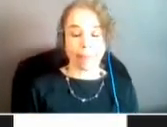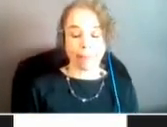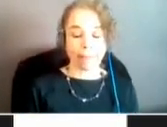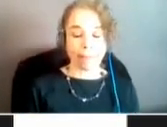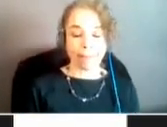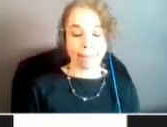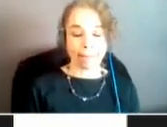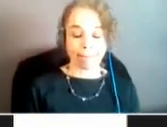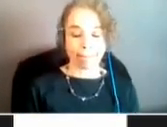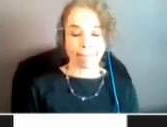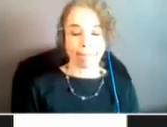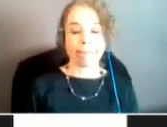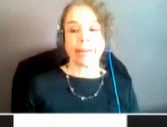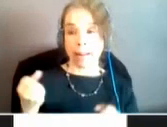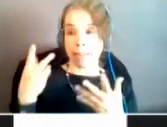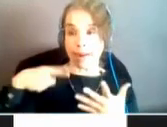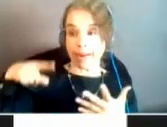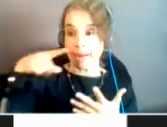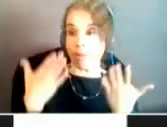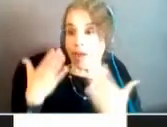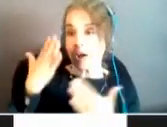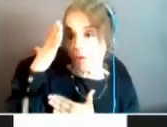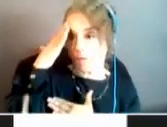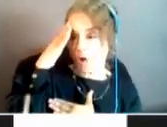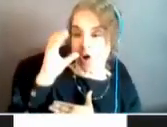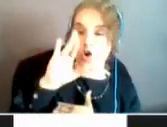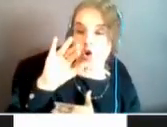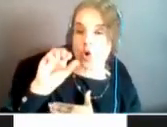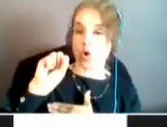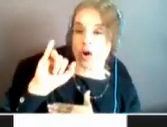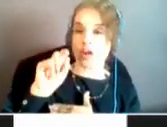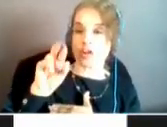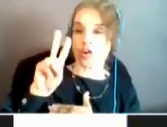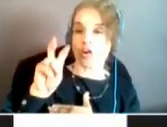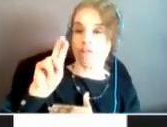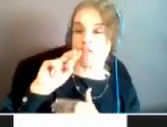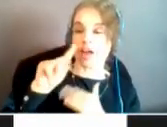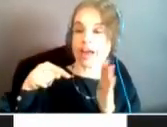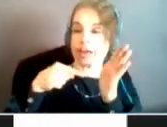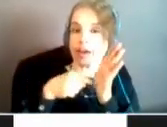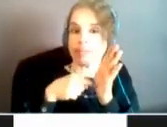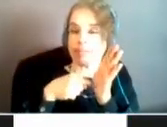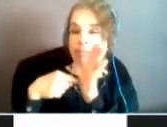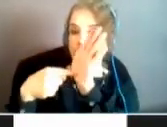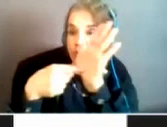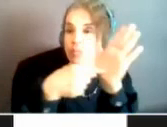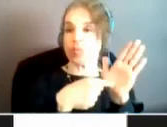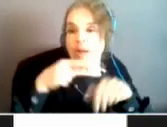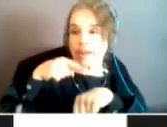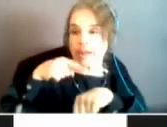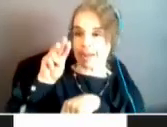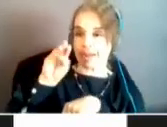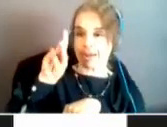You know, and I think many of you are probably aware with the crisis intervention model. Just because of time, I'm going to ask Mindy